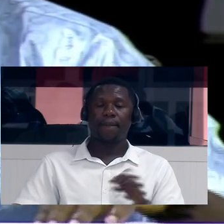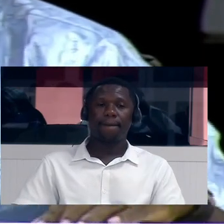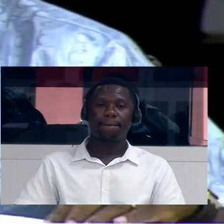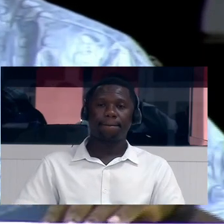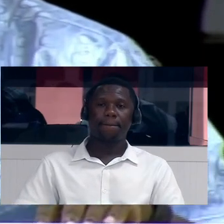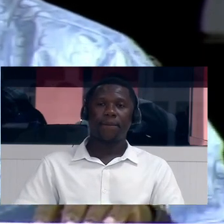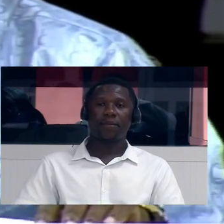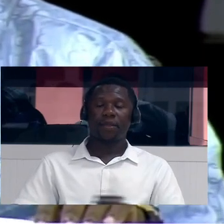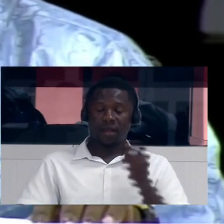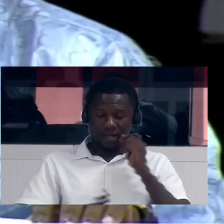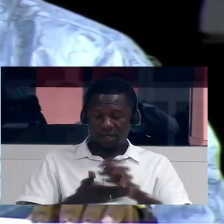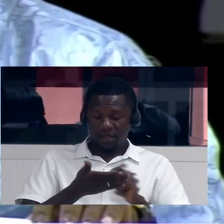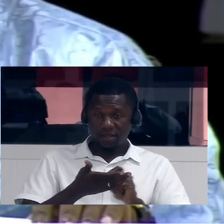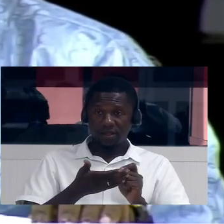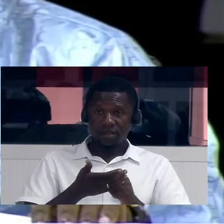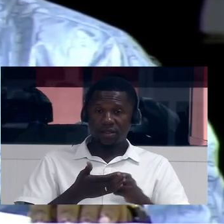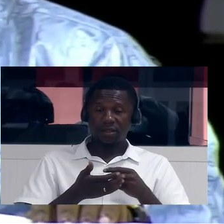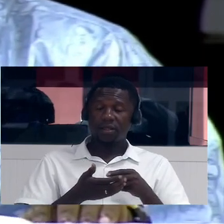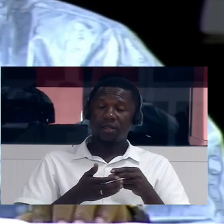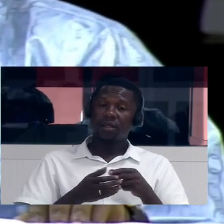April 10, 2000, a handwritten request